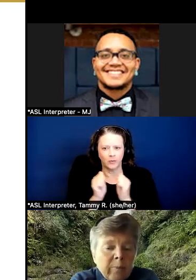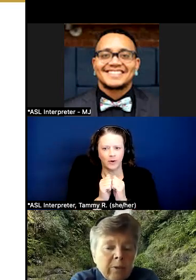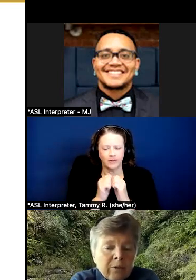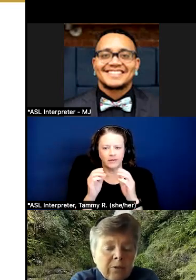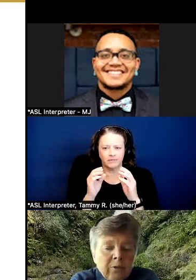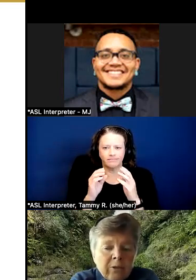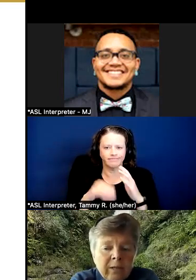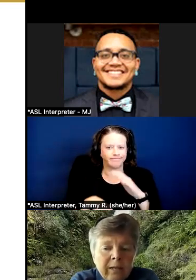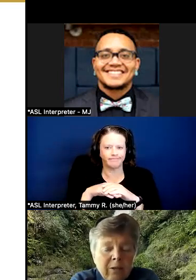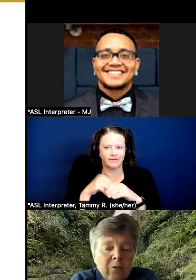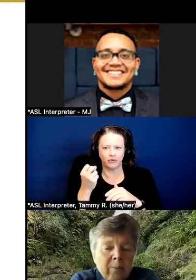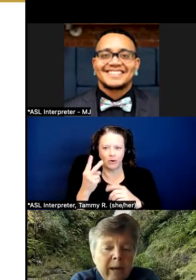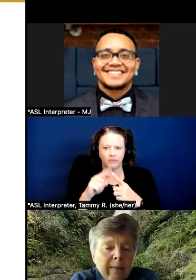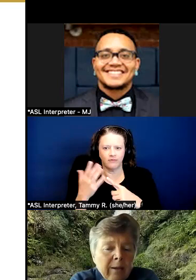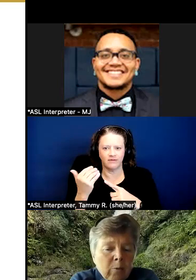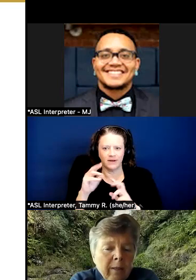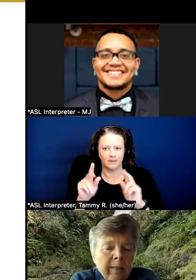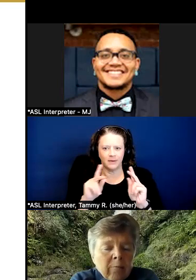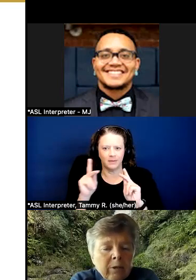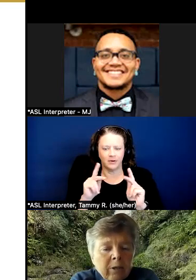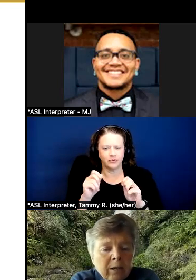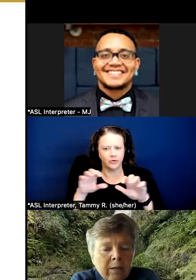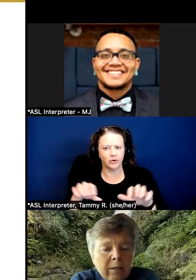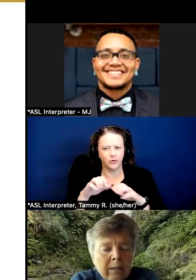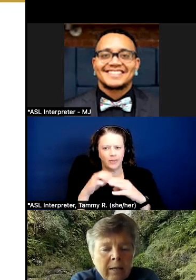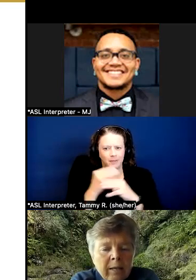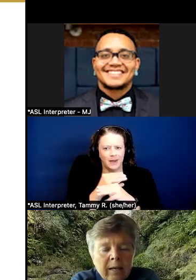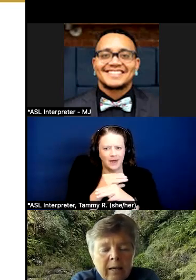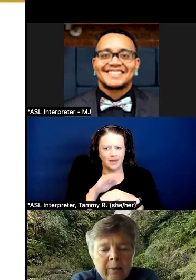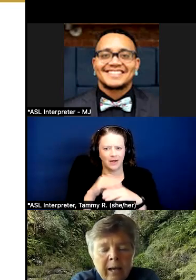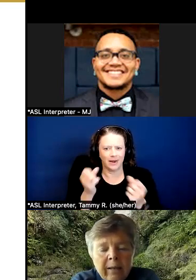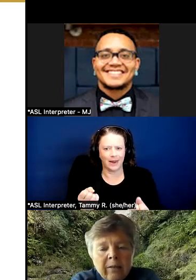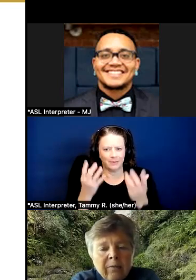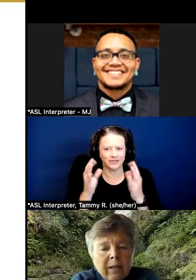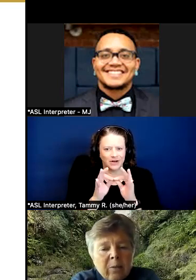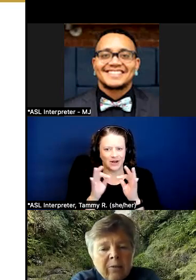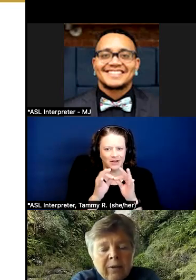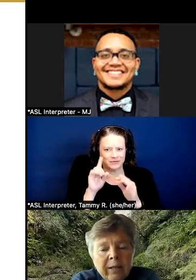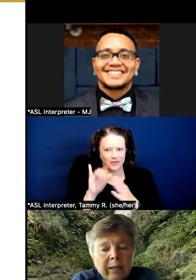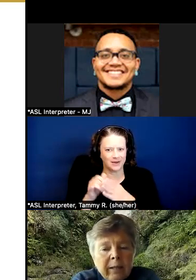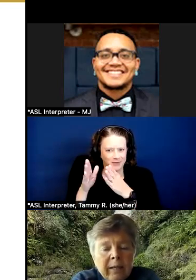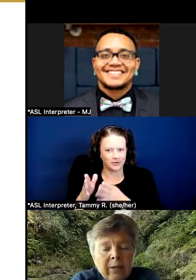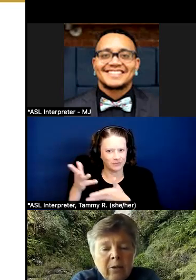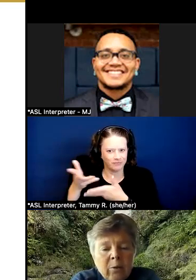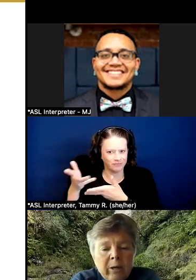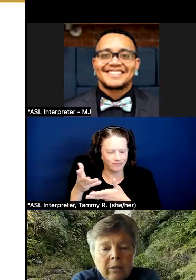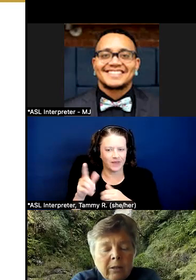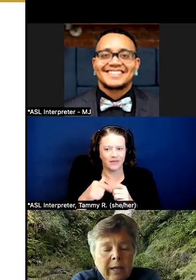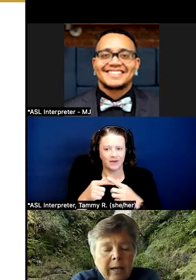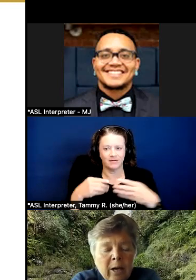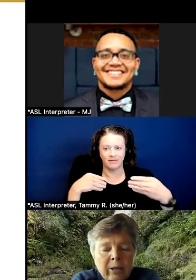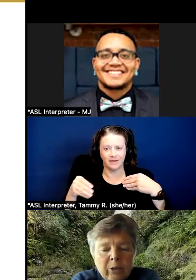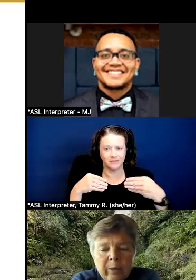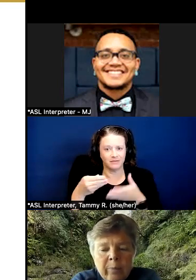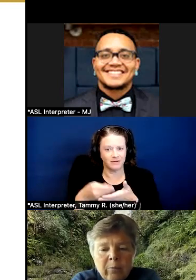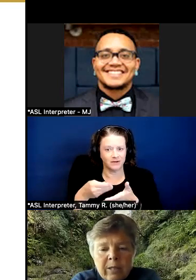15 people. So you could do the math on what that would cost. And then the flexible funding. You know, we looked